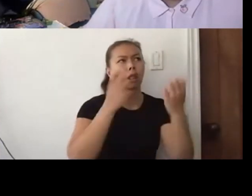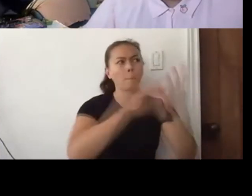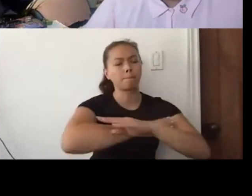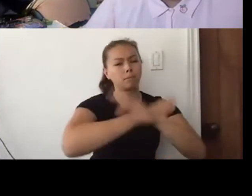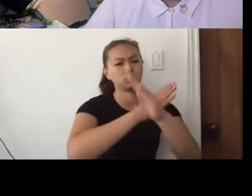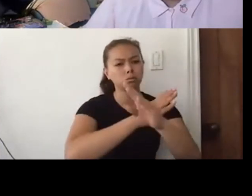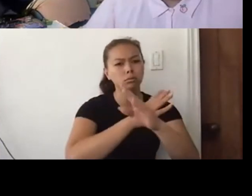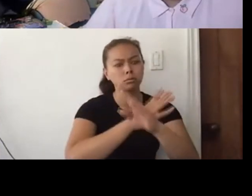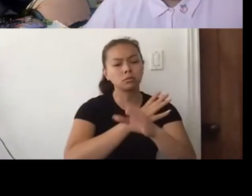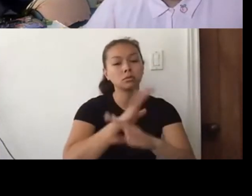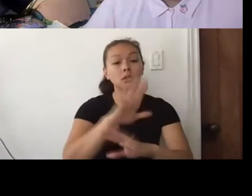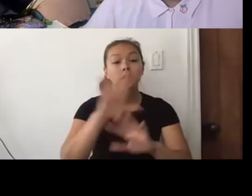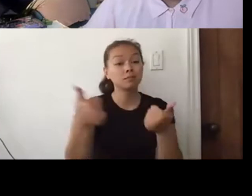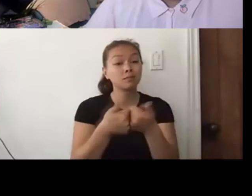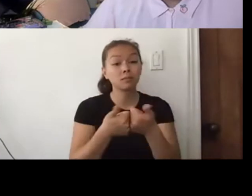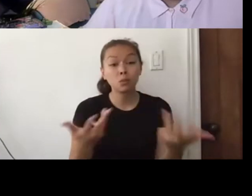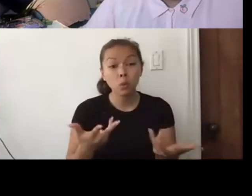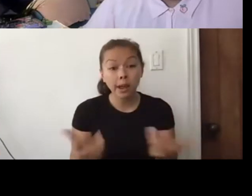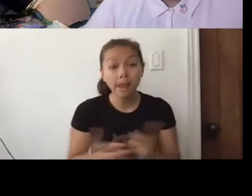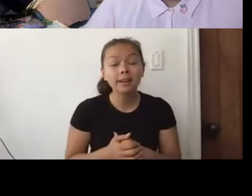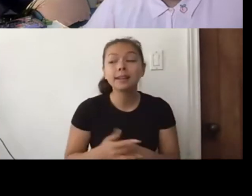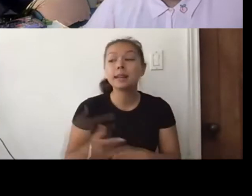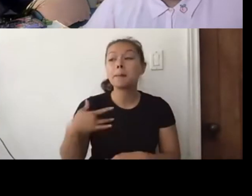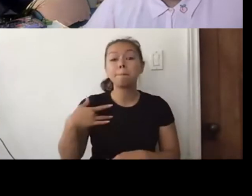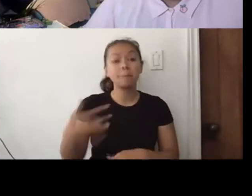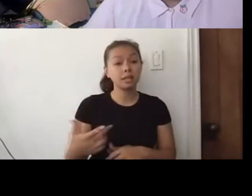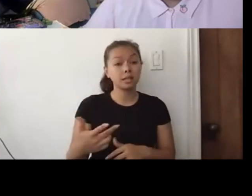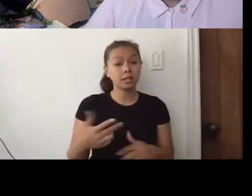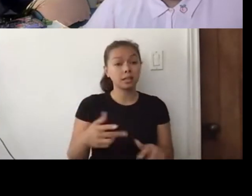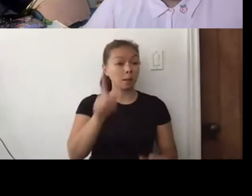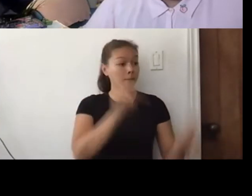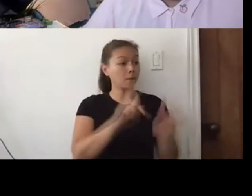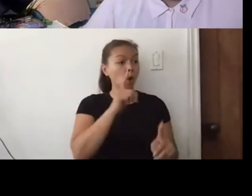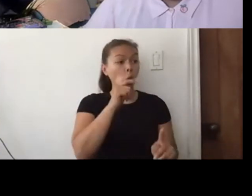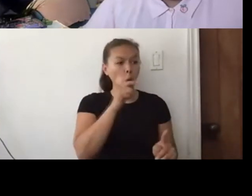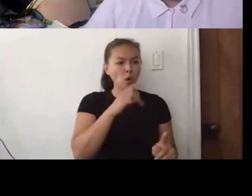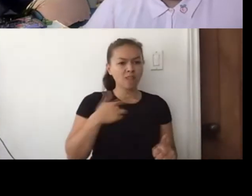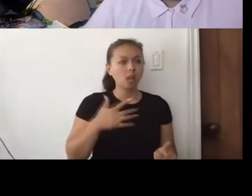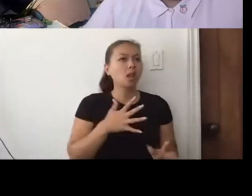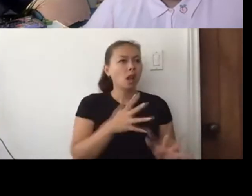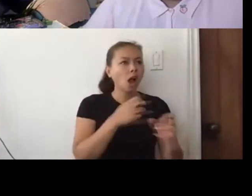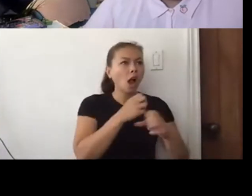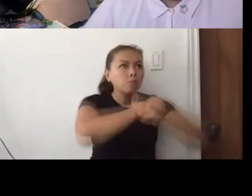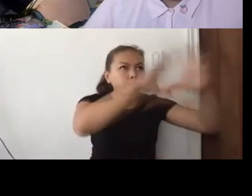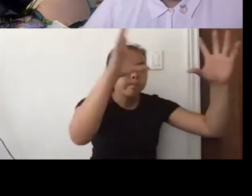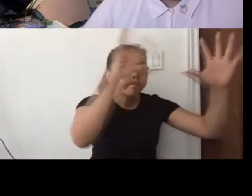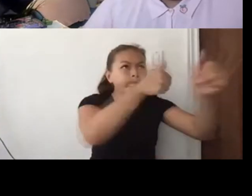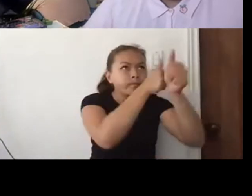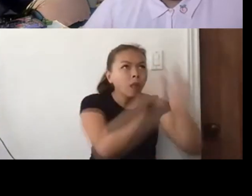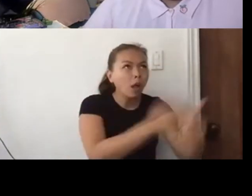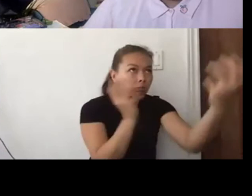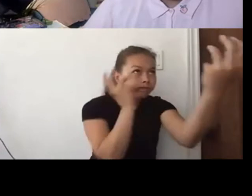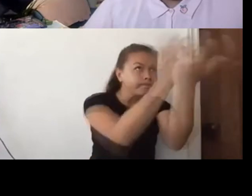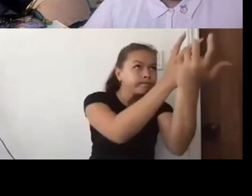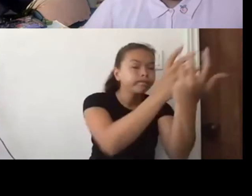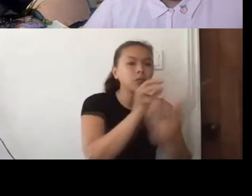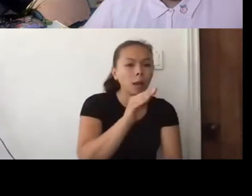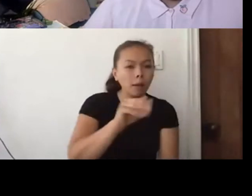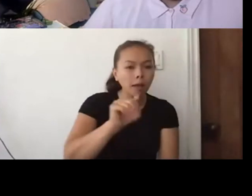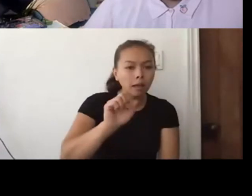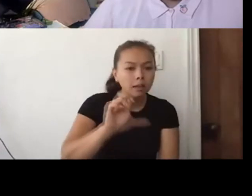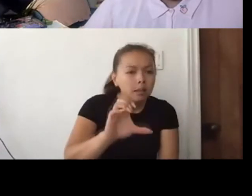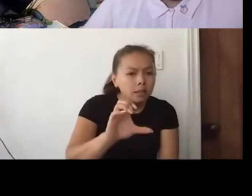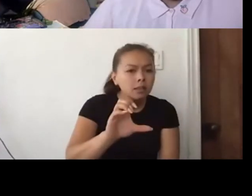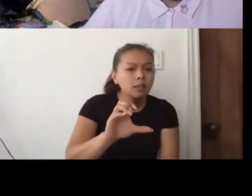with the gender stereotype that come with masculinity. And a barrier comes up when they feel threatened by